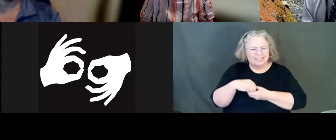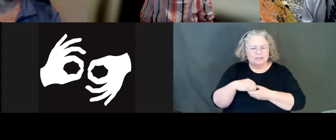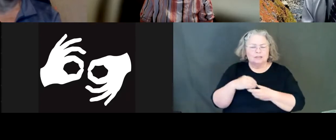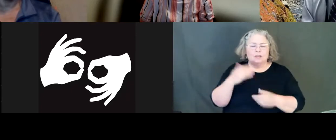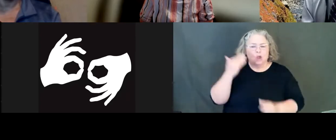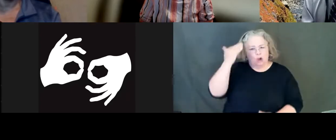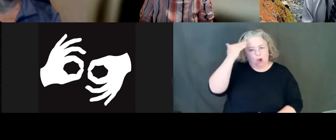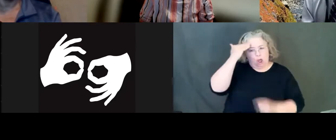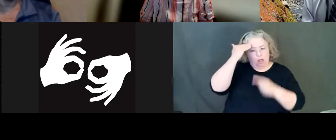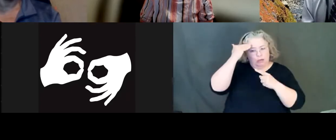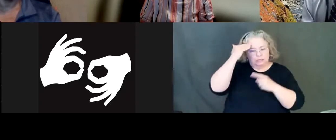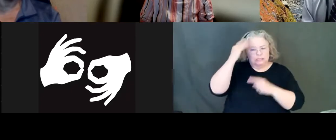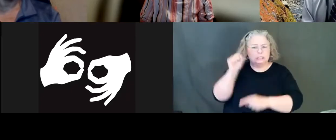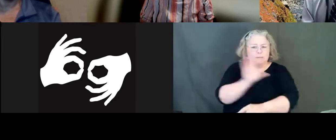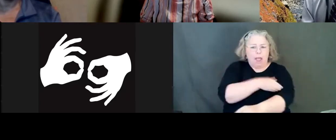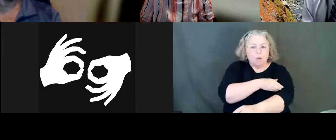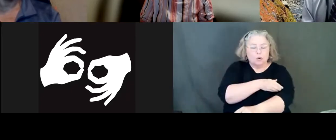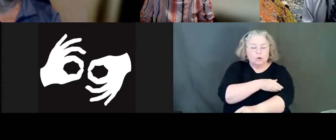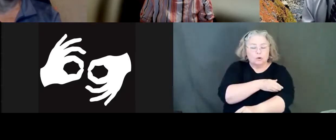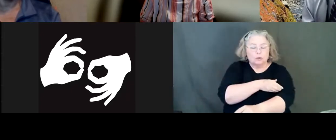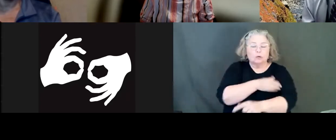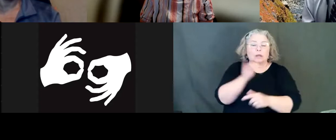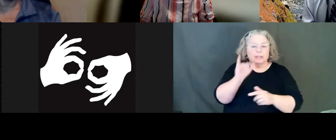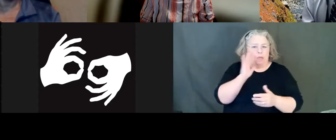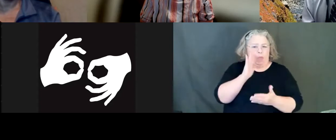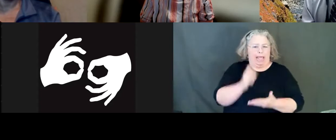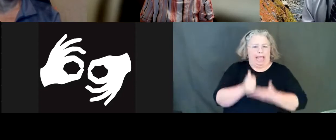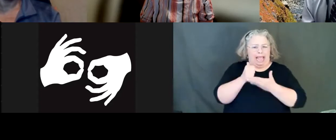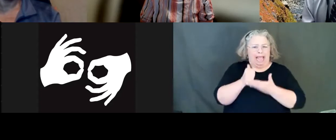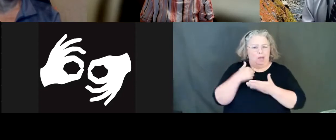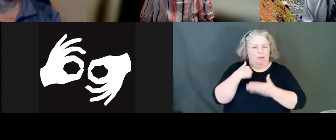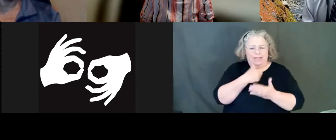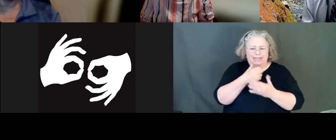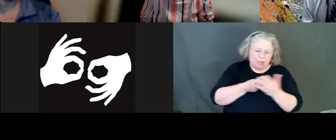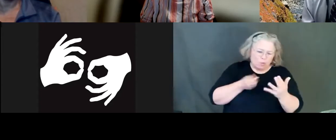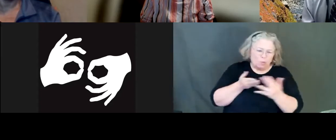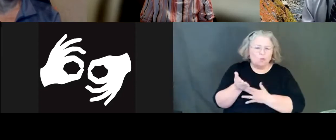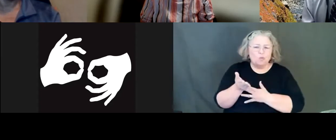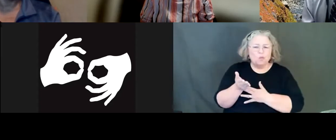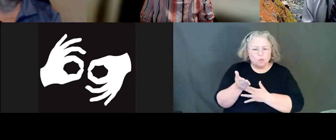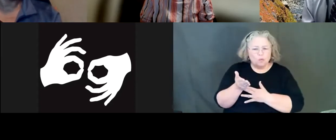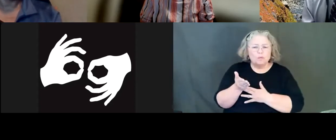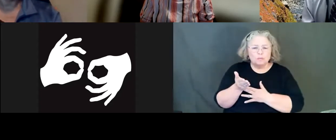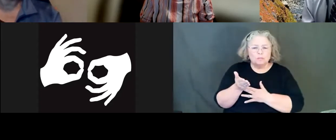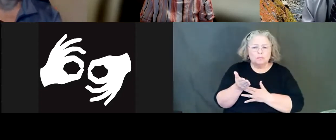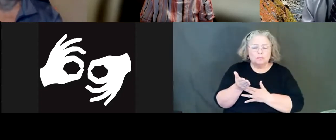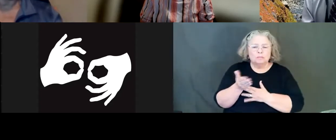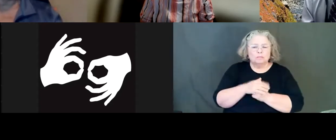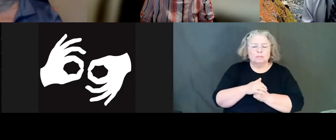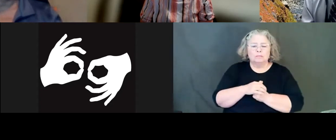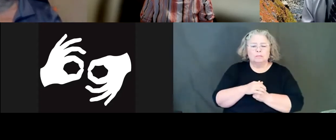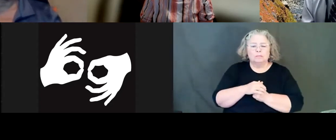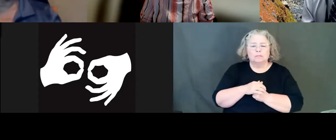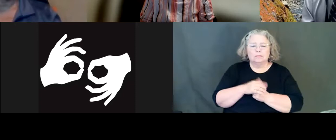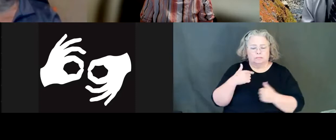Knowledge is power, and that's what's going to help us get through all this stuff. And